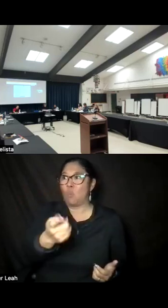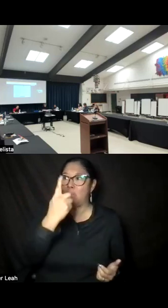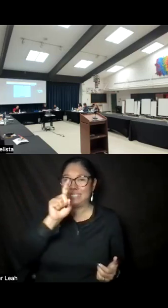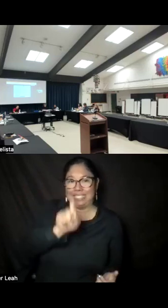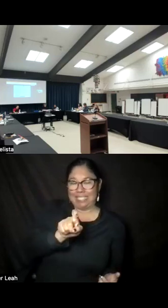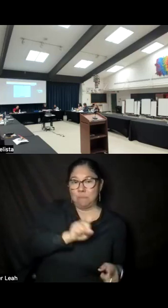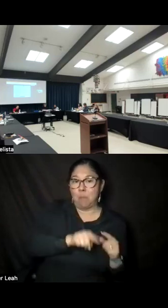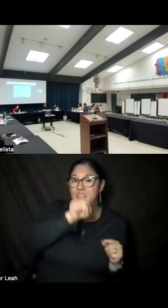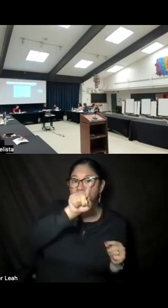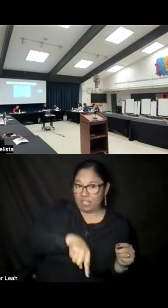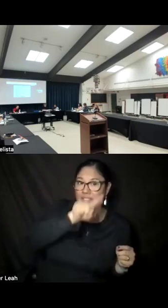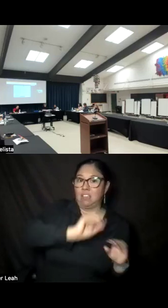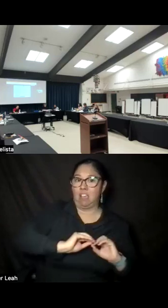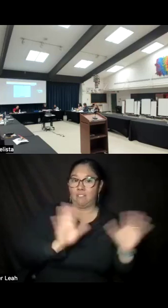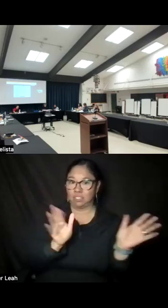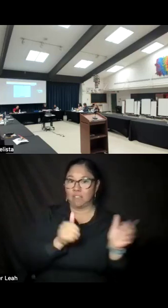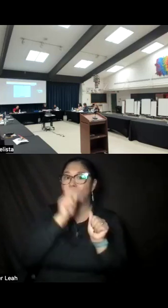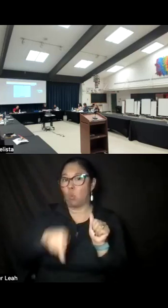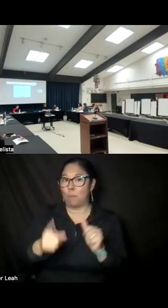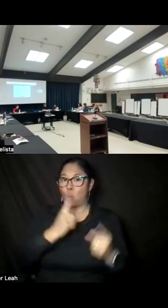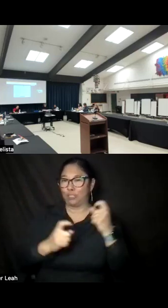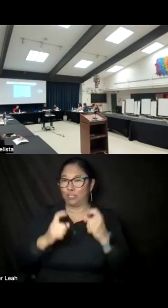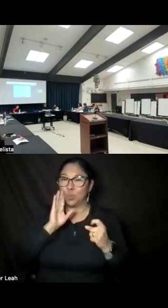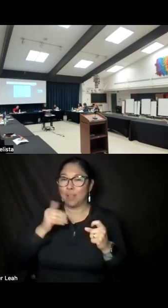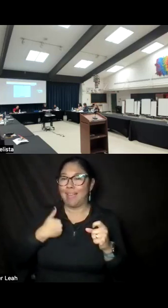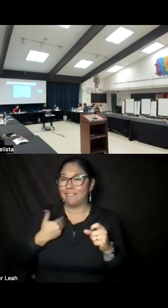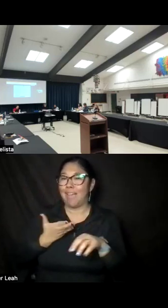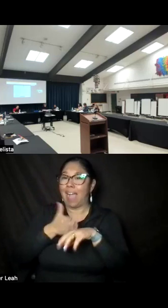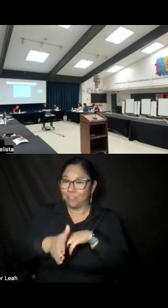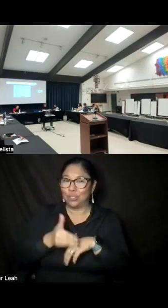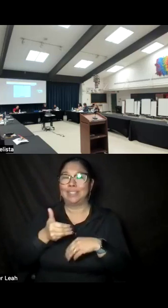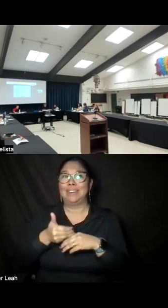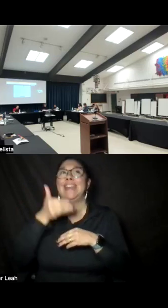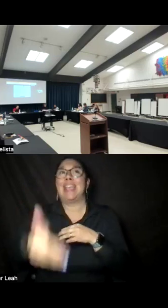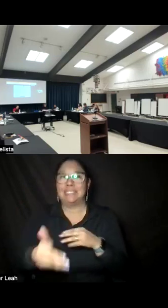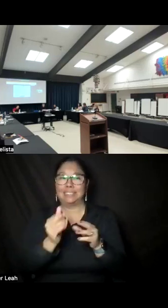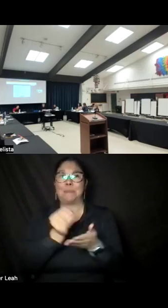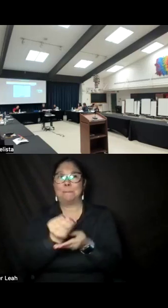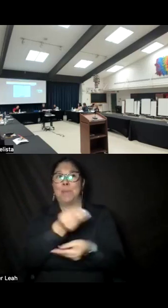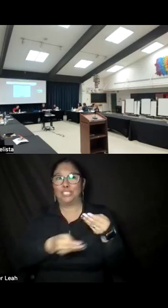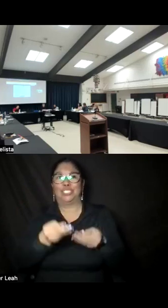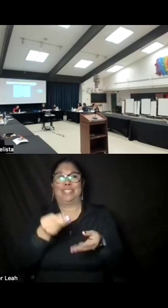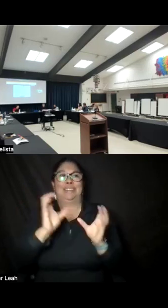So these are obviously follow-up questions that I think we'll have after our next budget committee and we're able to digest.